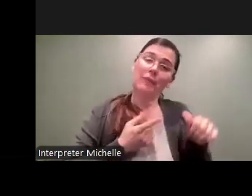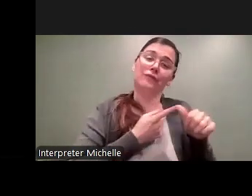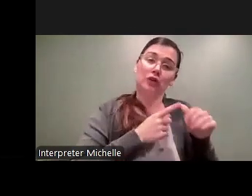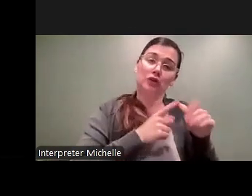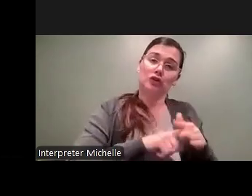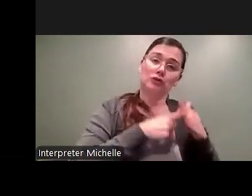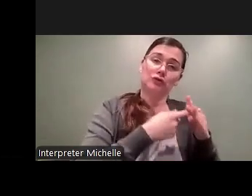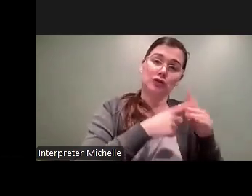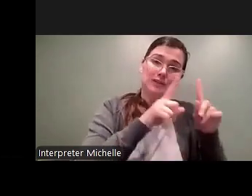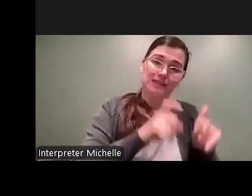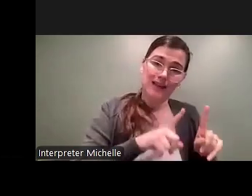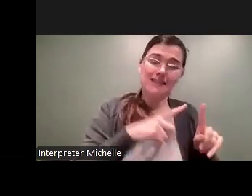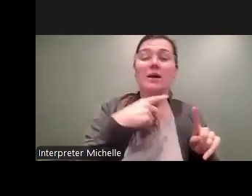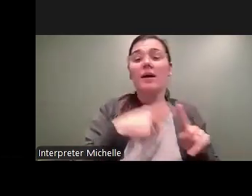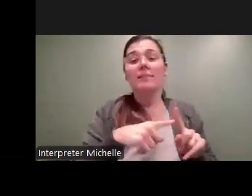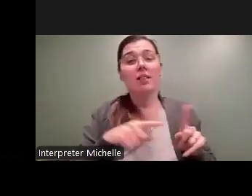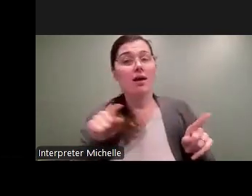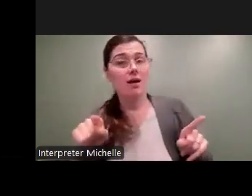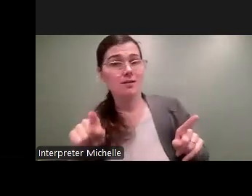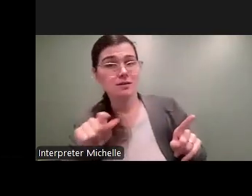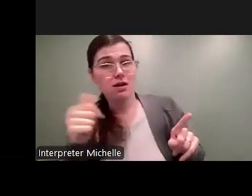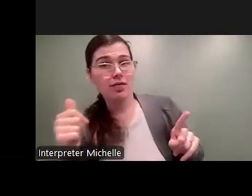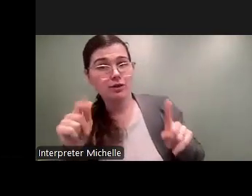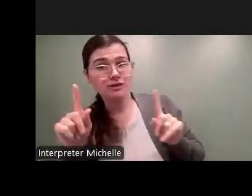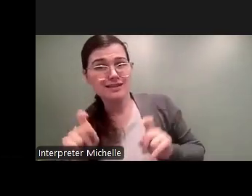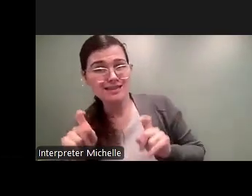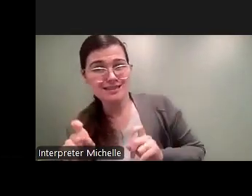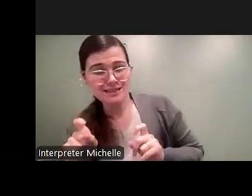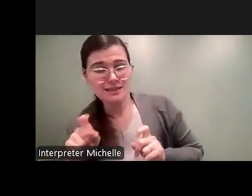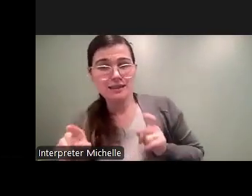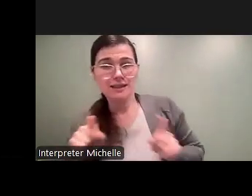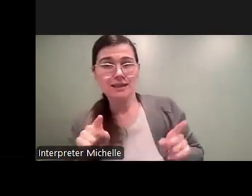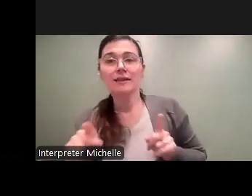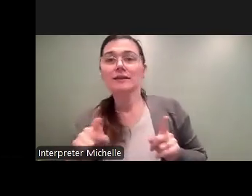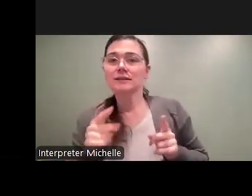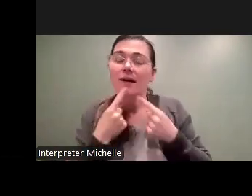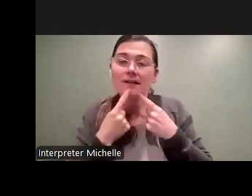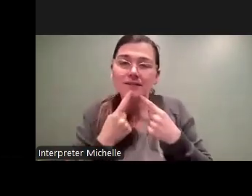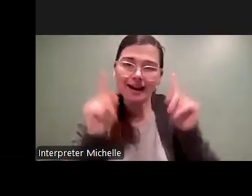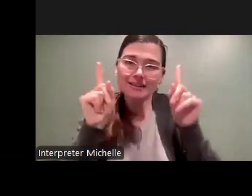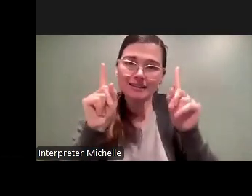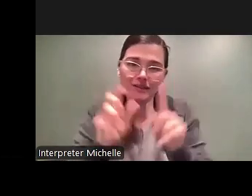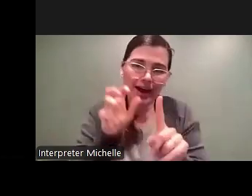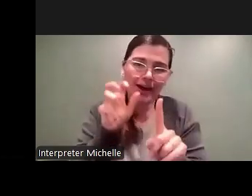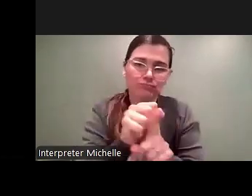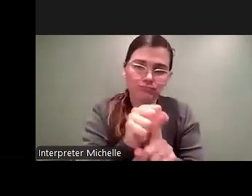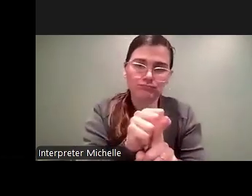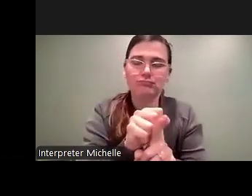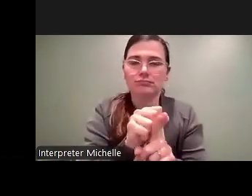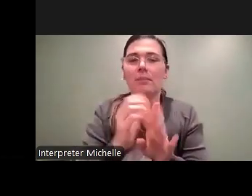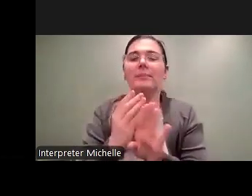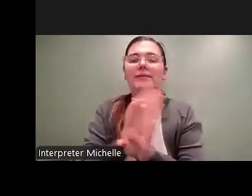done, can be very effective to prevent getting actually all the way to cancer.